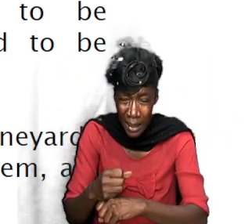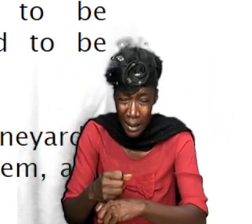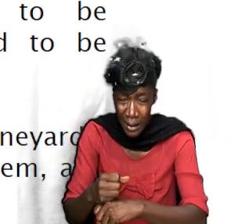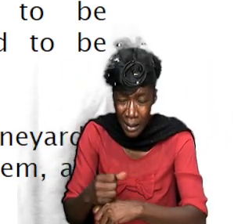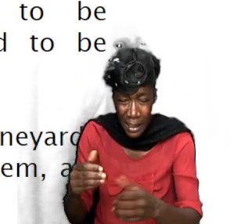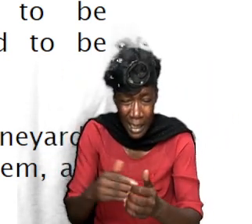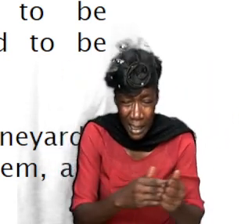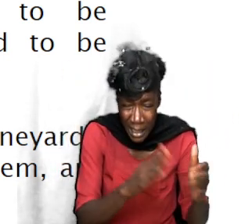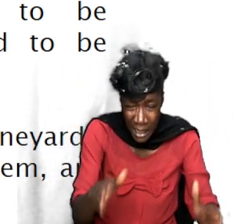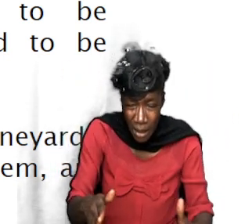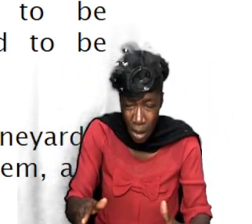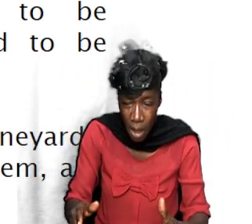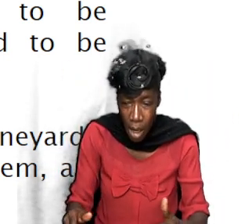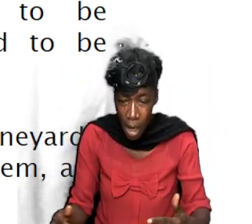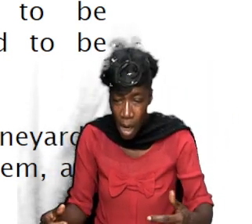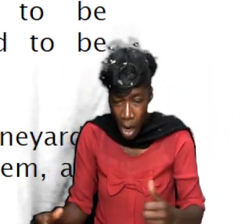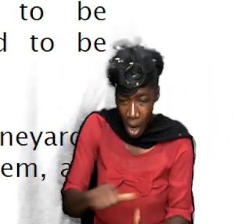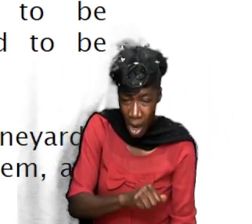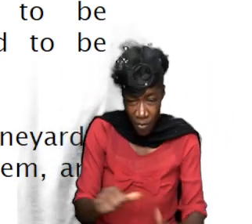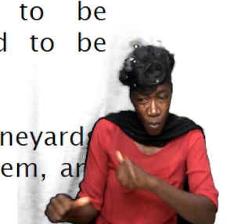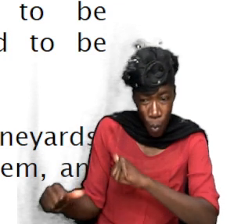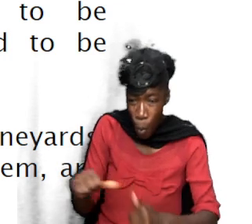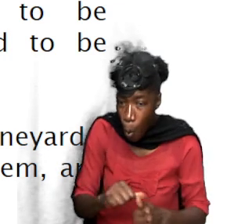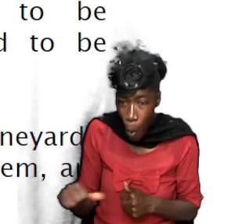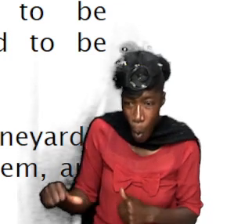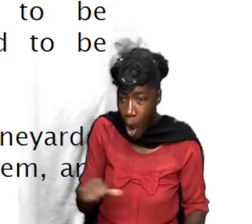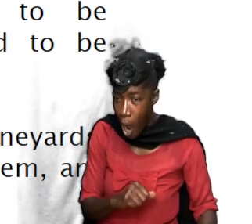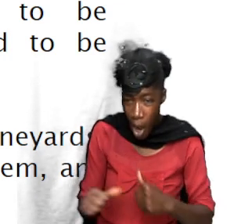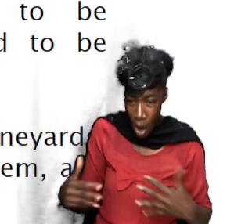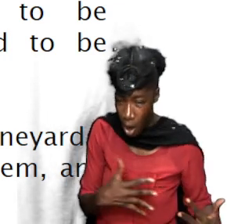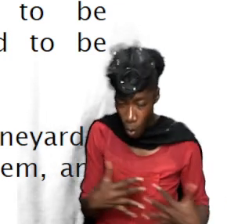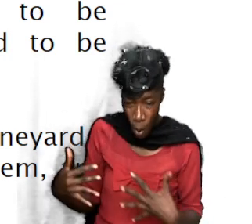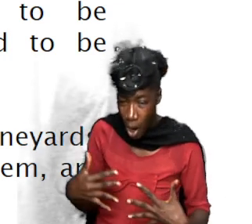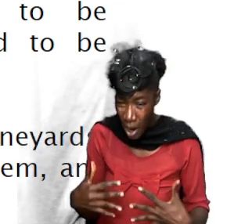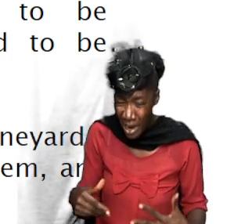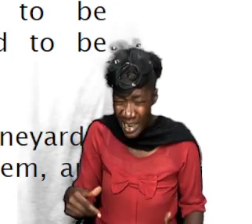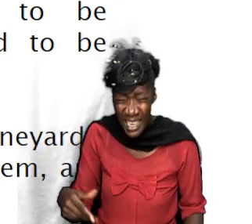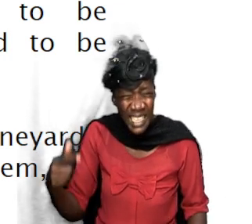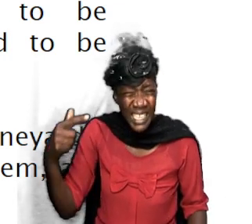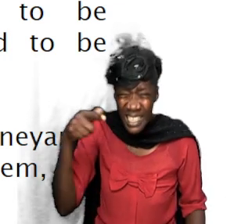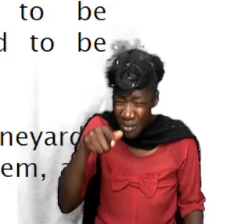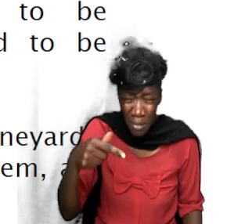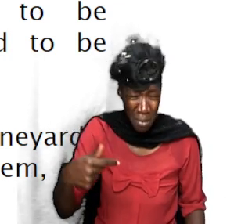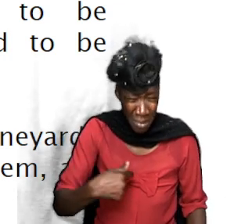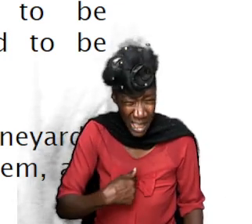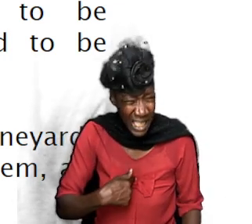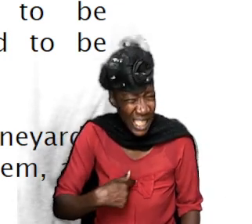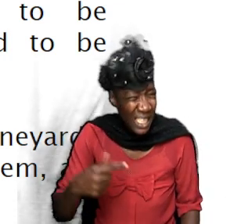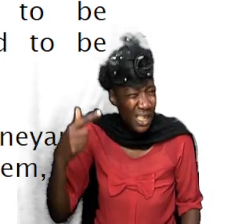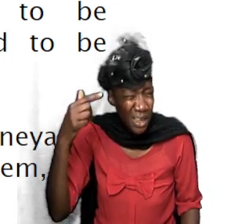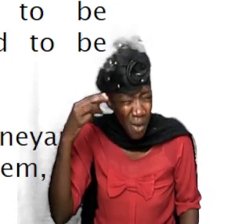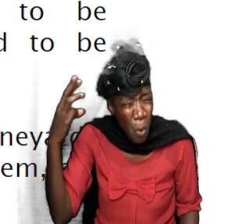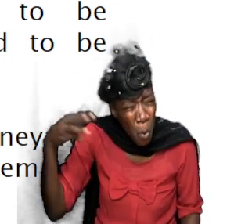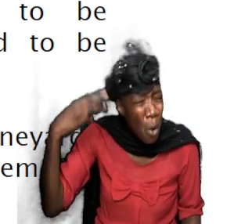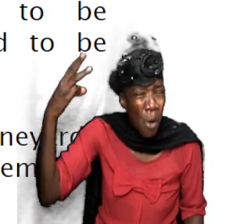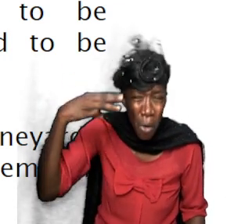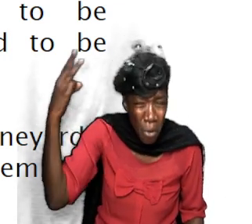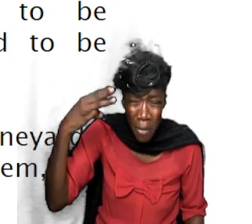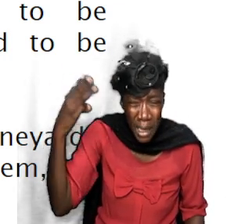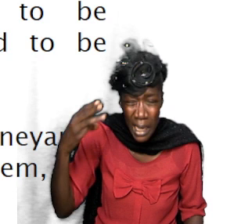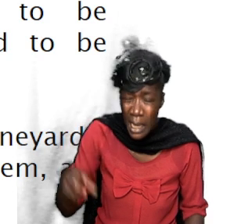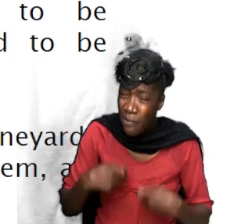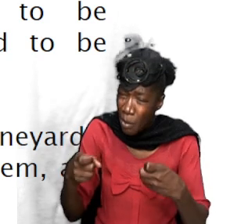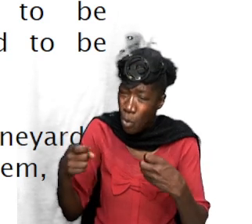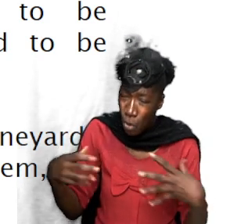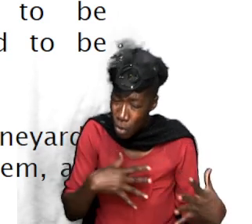soldier, but you still would be worrying, because if your son go to war, he might not come back, right? And then he